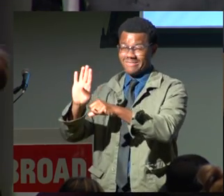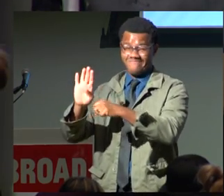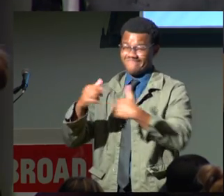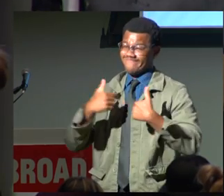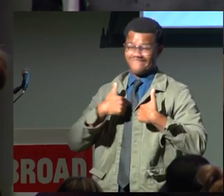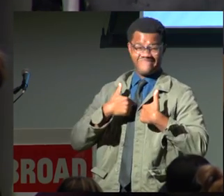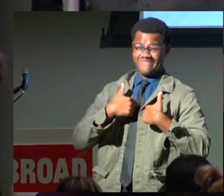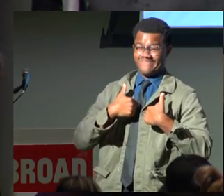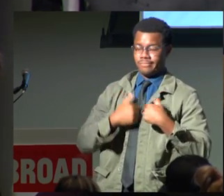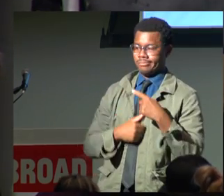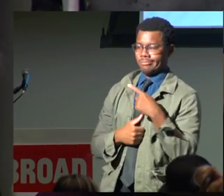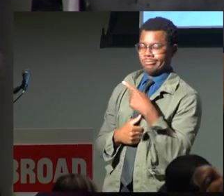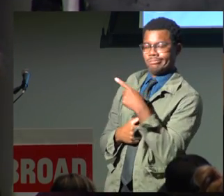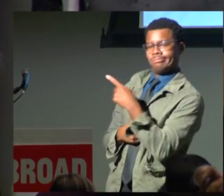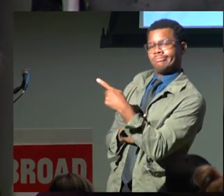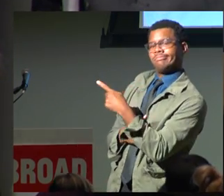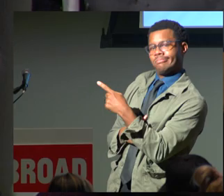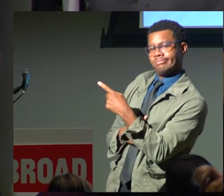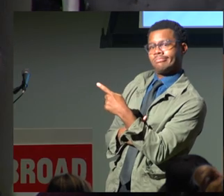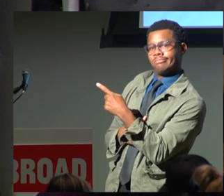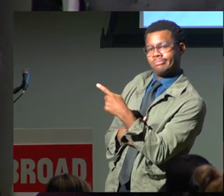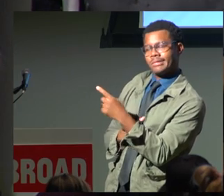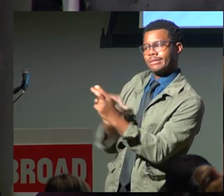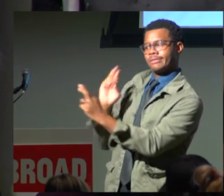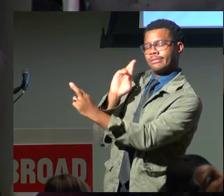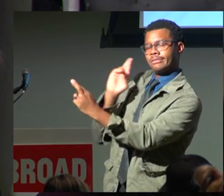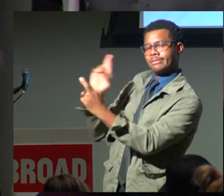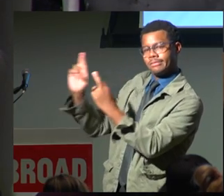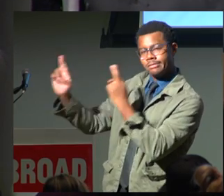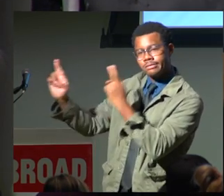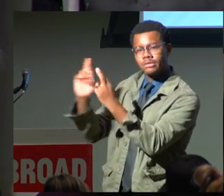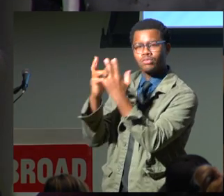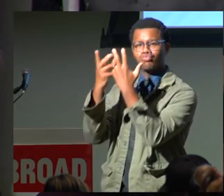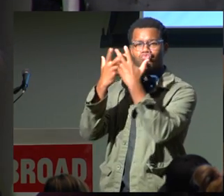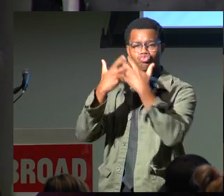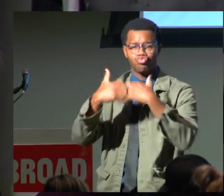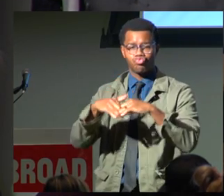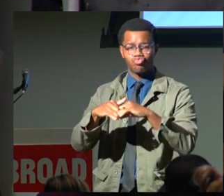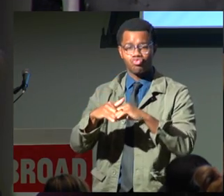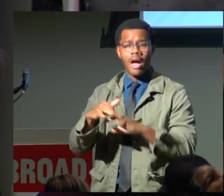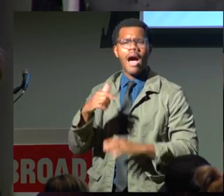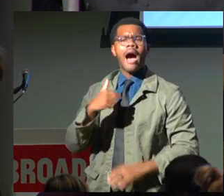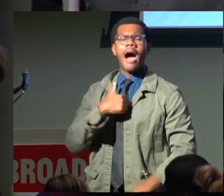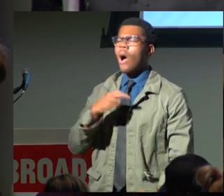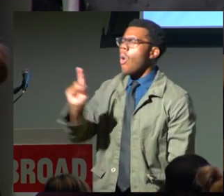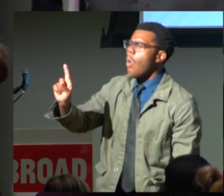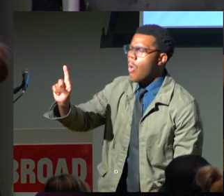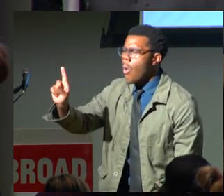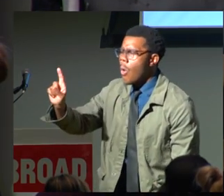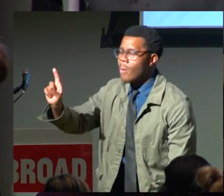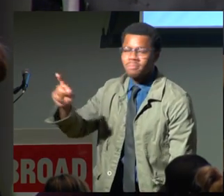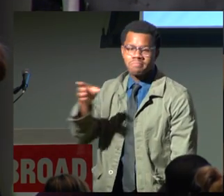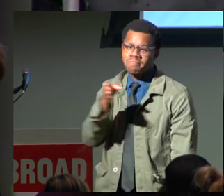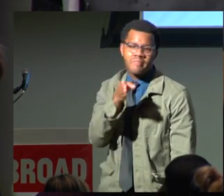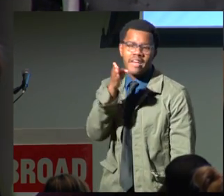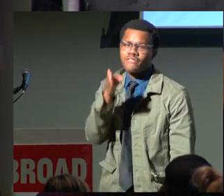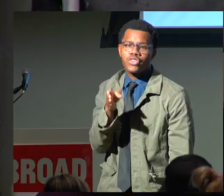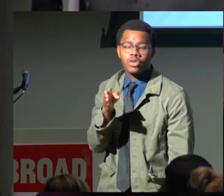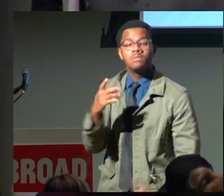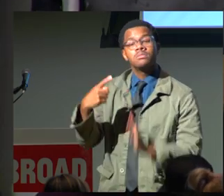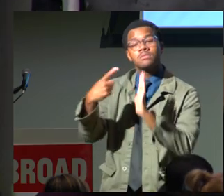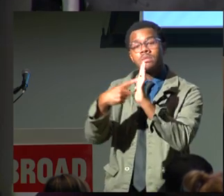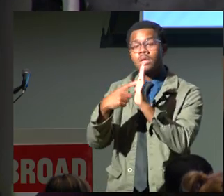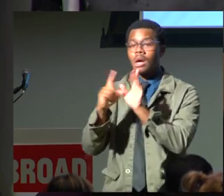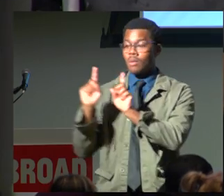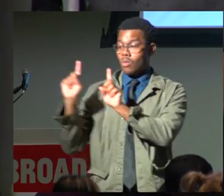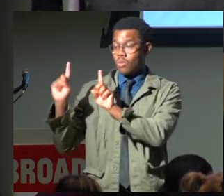and that's how we respect, that's how we keep the harmony. And I never cross over. When we take our walks, some of the things we talk about is